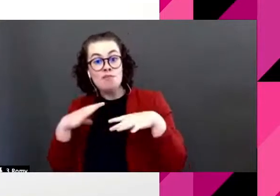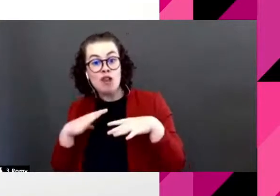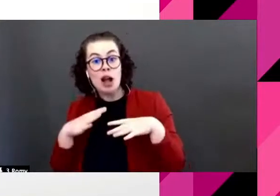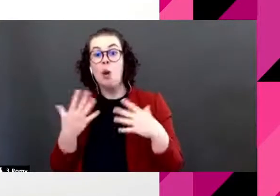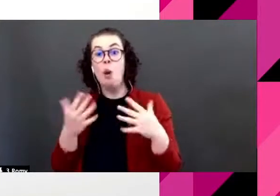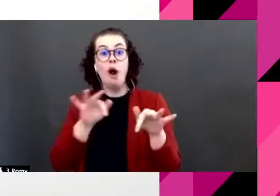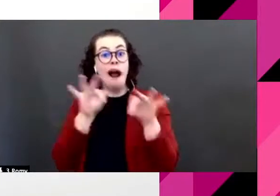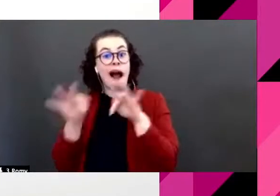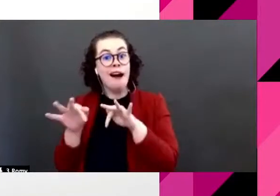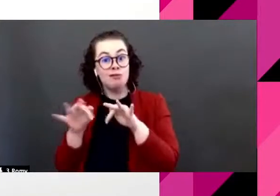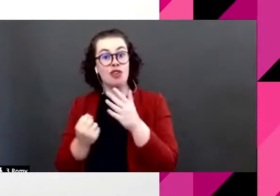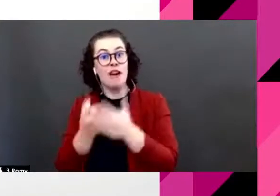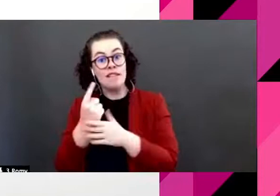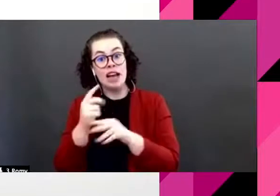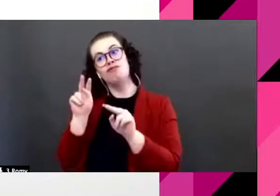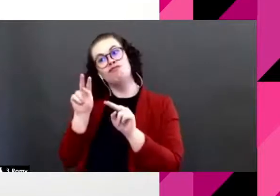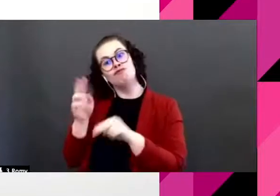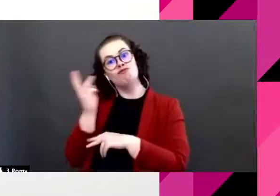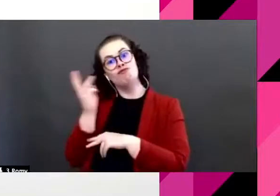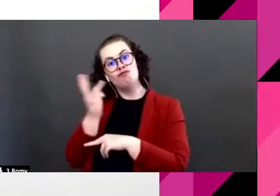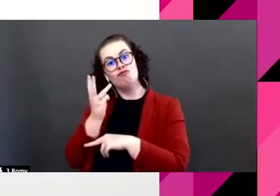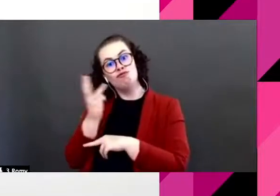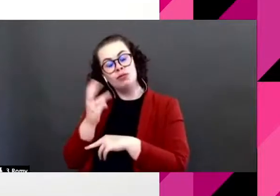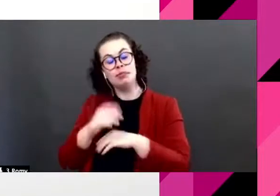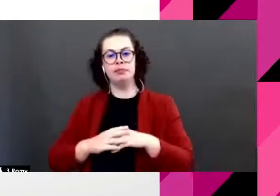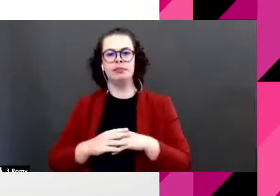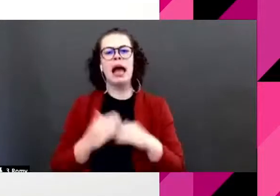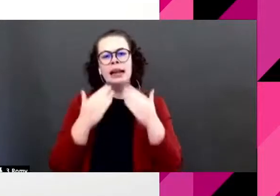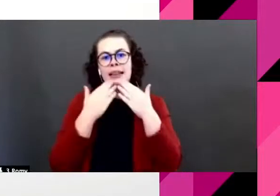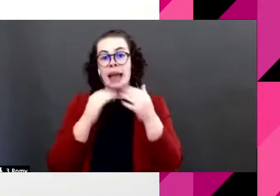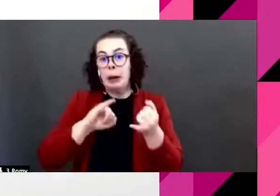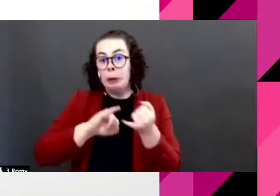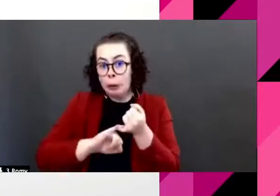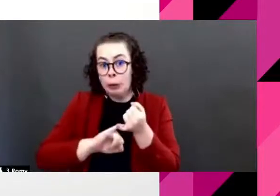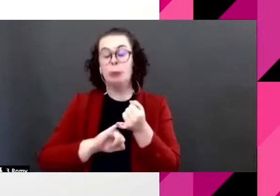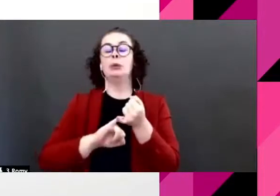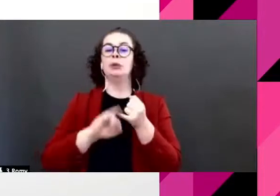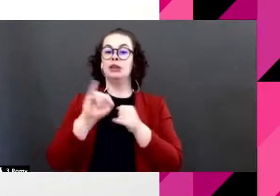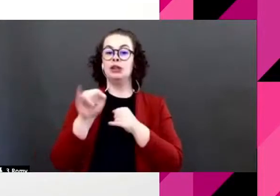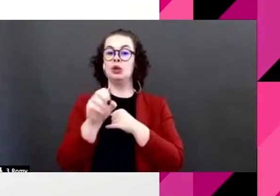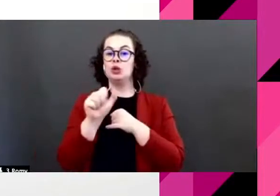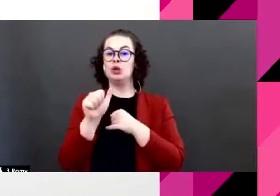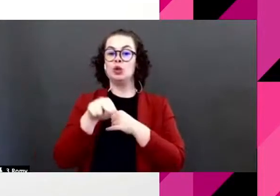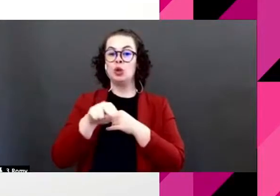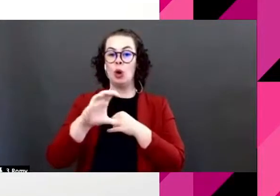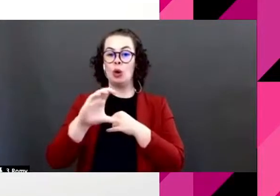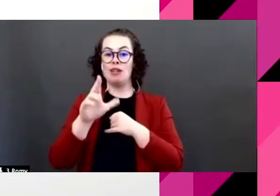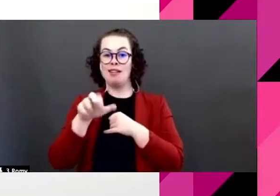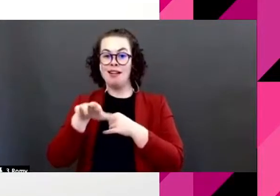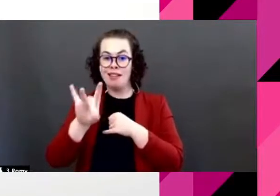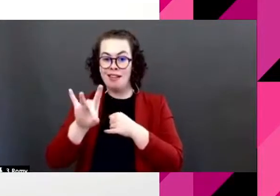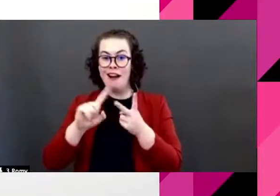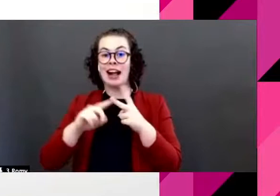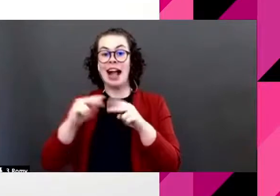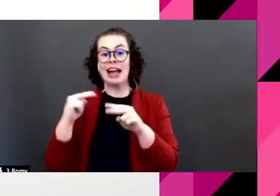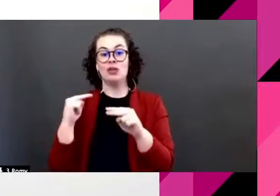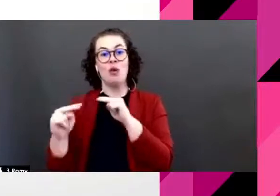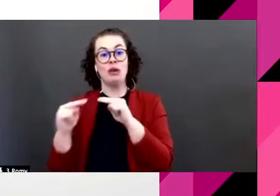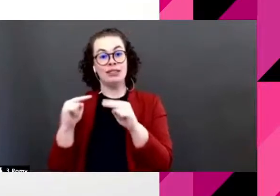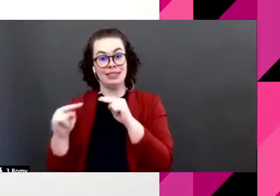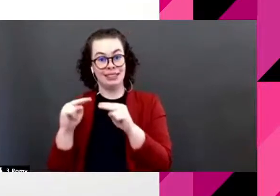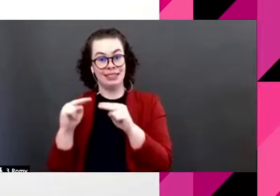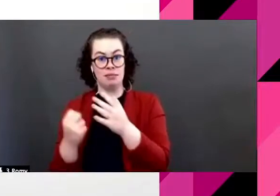the National Autism Charity and also Joan Clark, a Galway woman who took that successful legal action